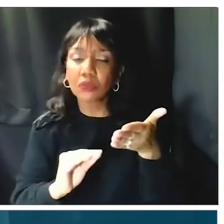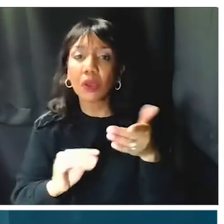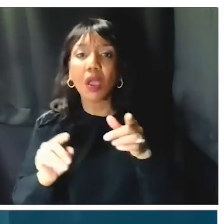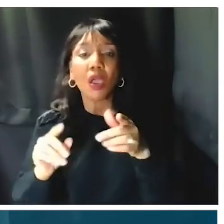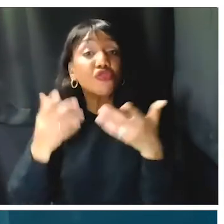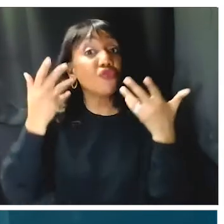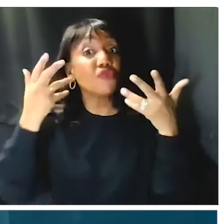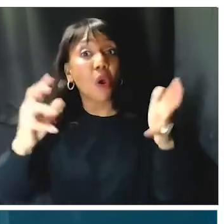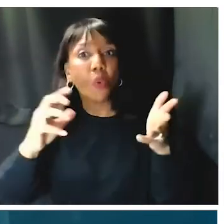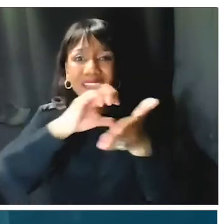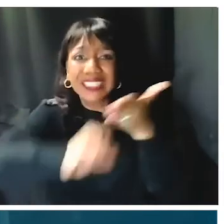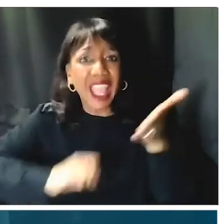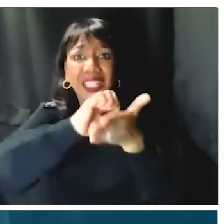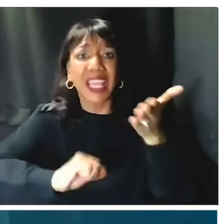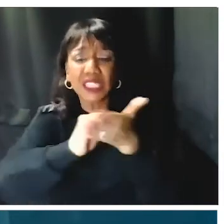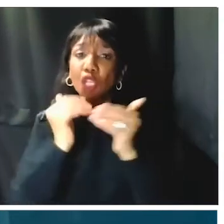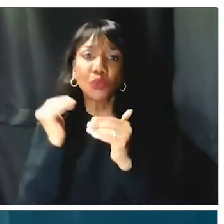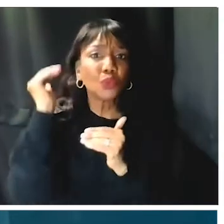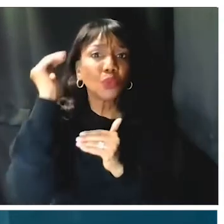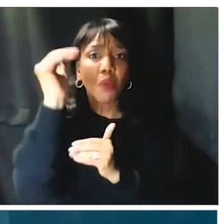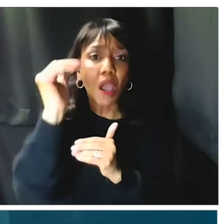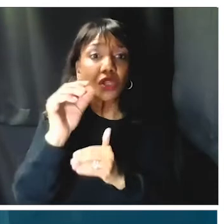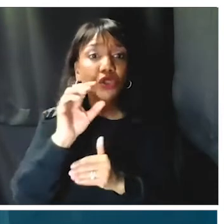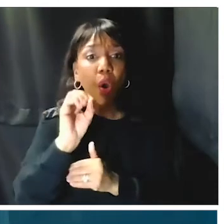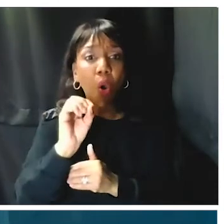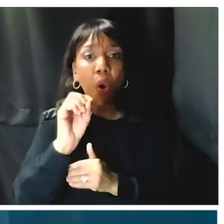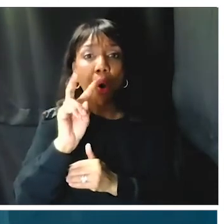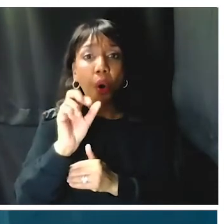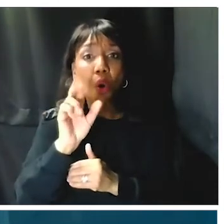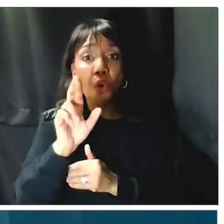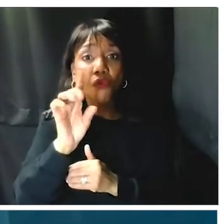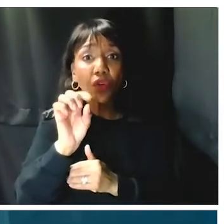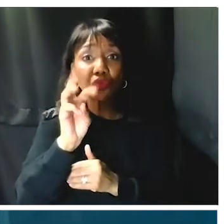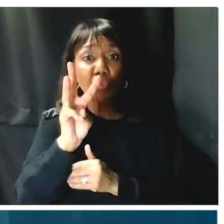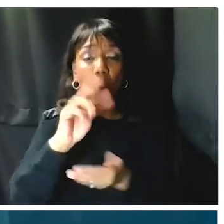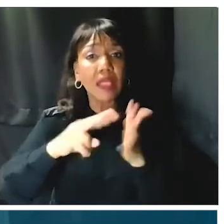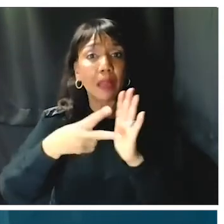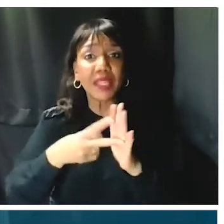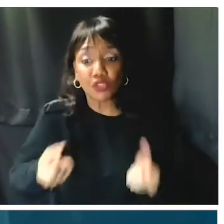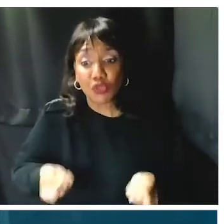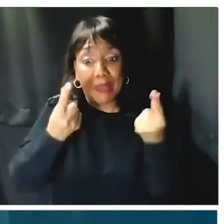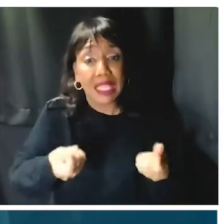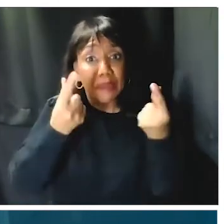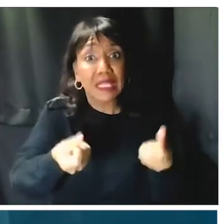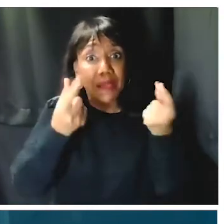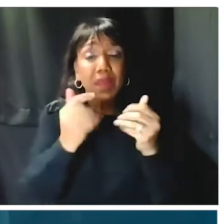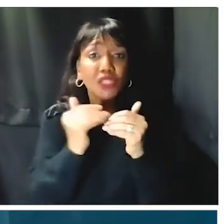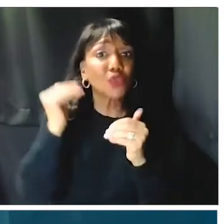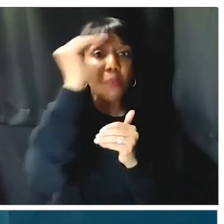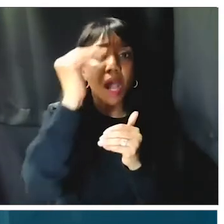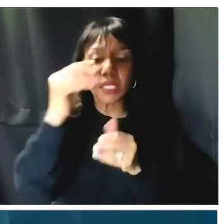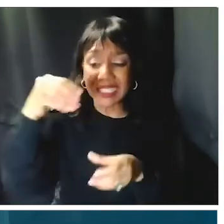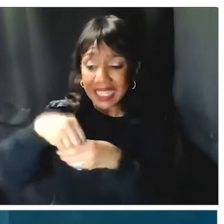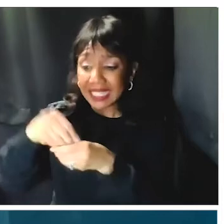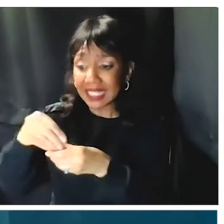is overdraw your account. Overdrawing your account means that you spent more money than you had in your account to